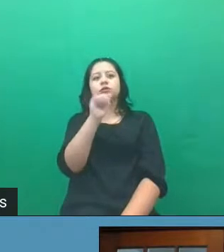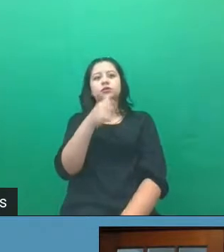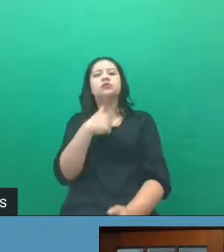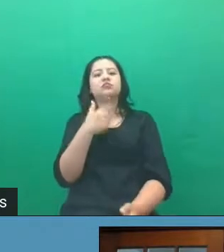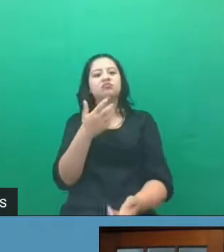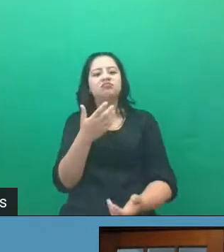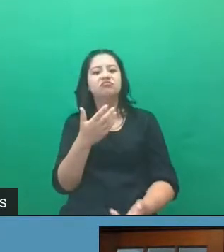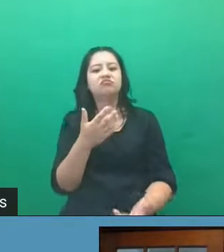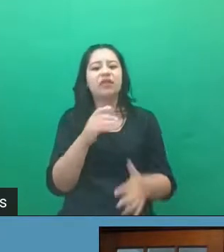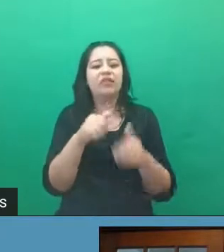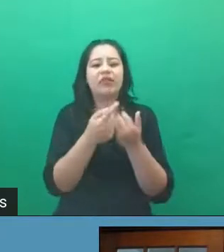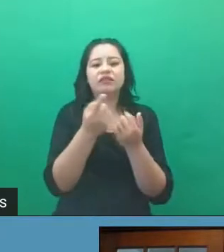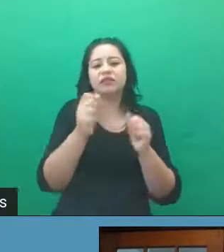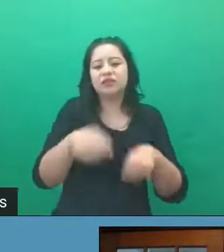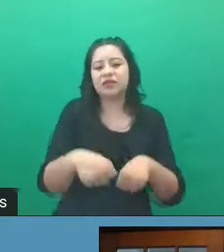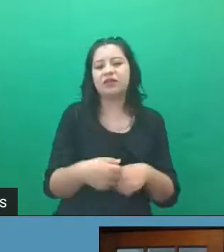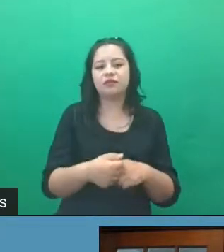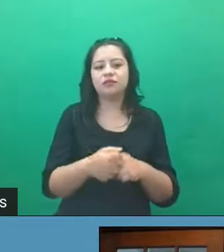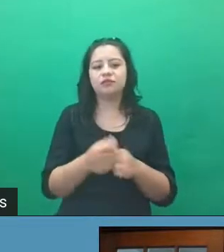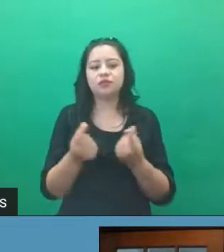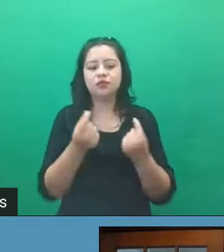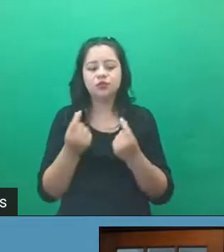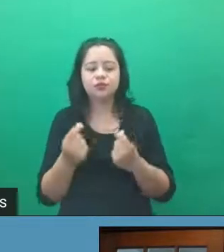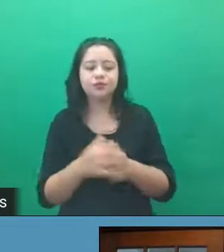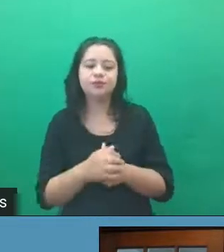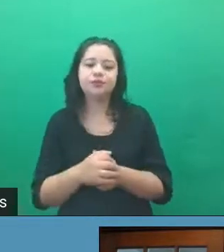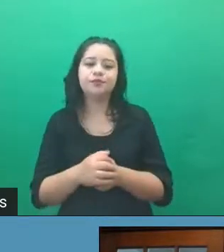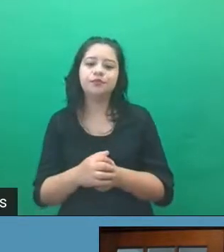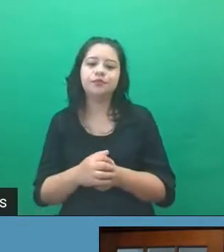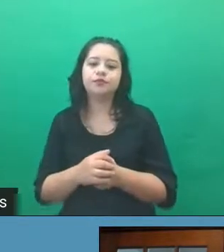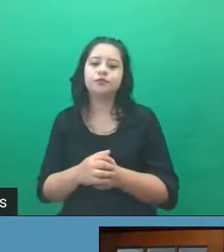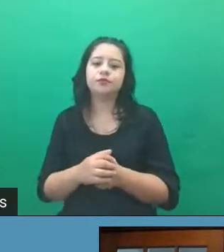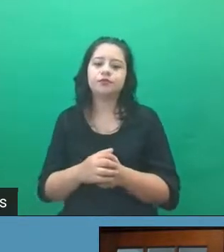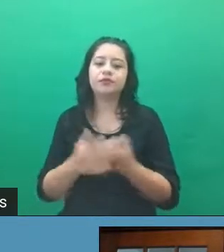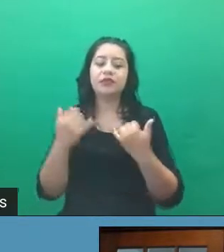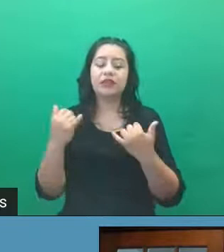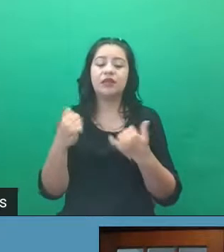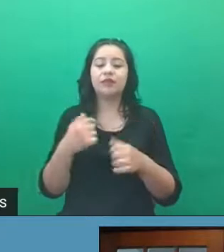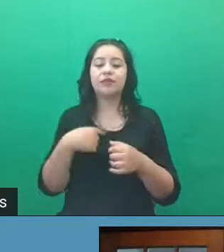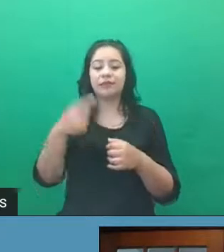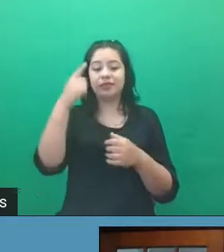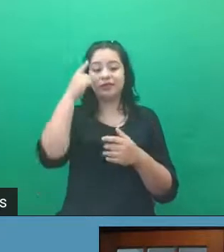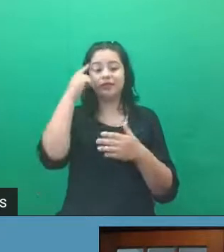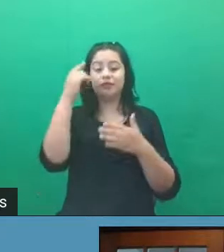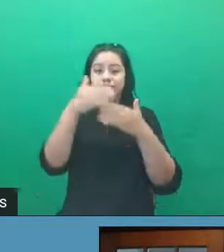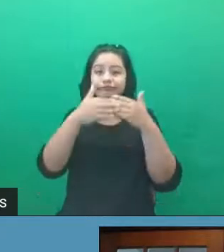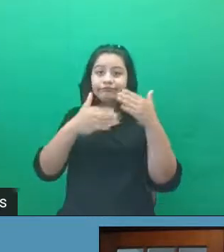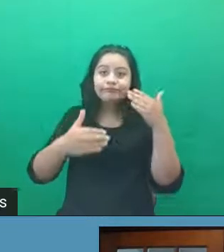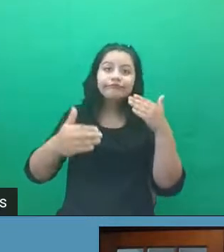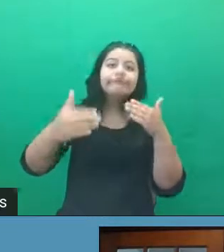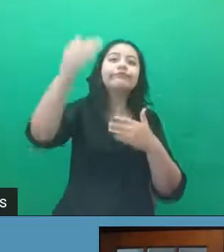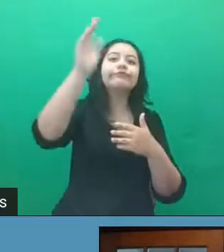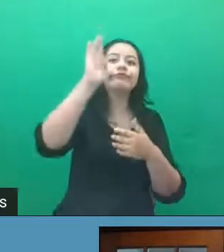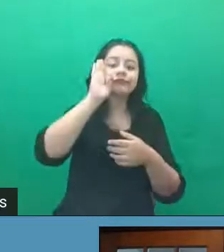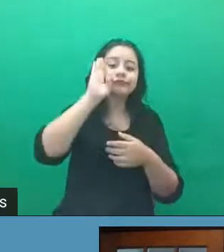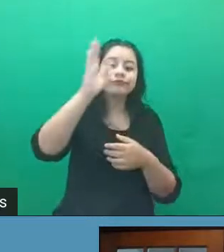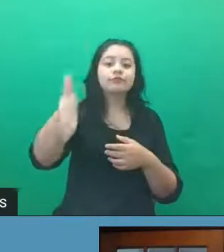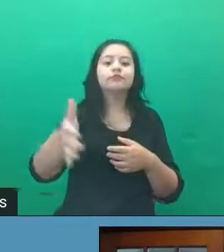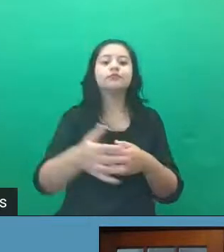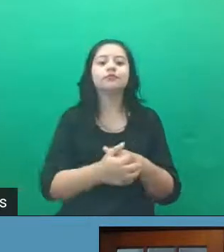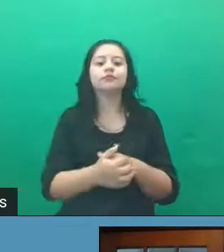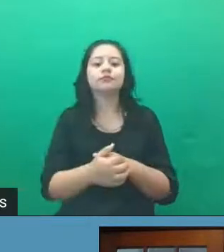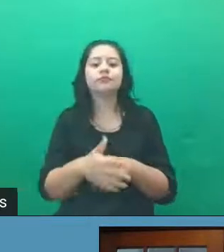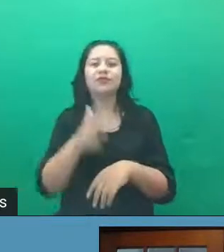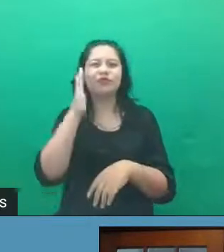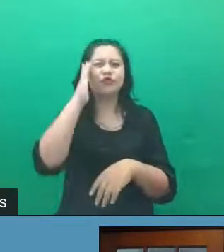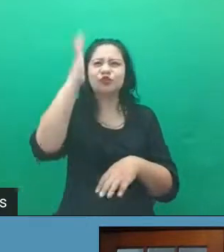that's how you can do it in webinars. Right. Now, thinking ahead to the future, and what was your last slide? The future